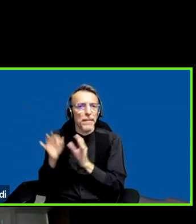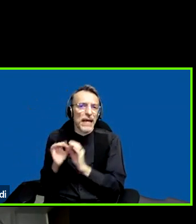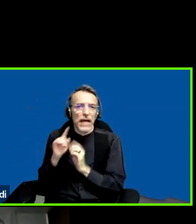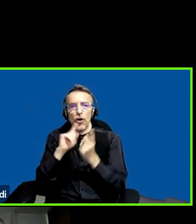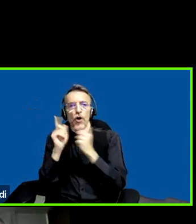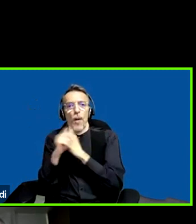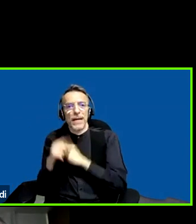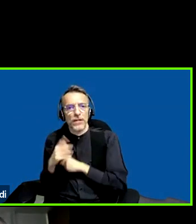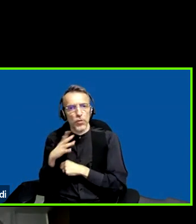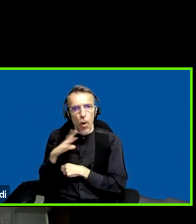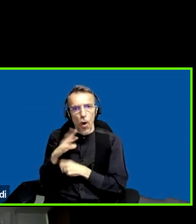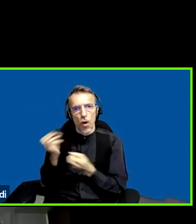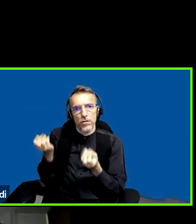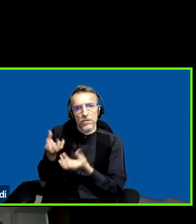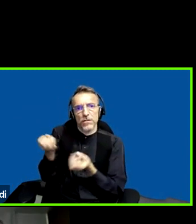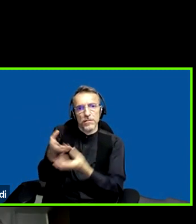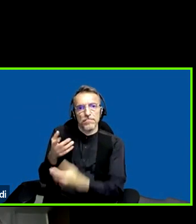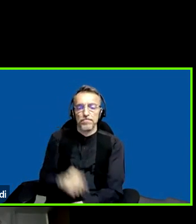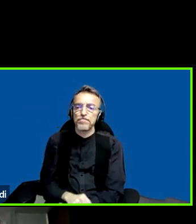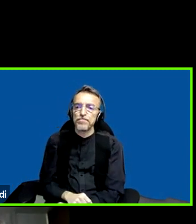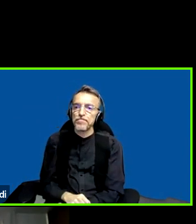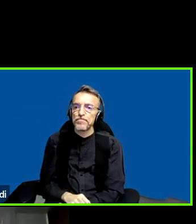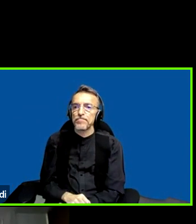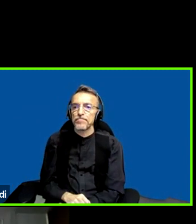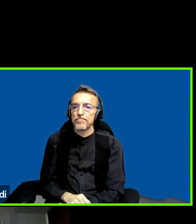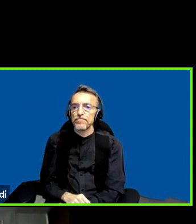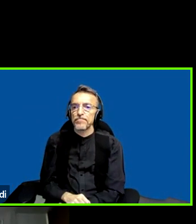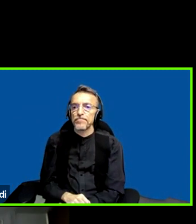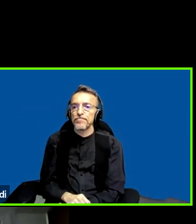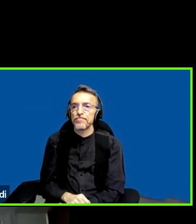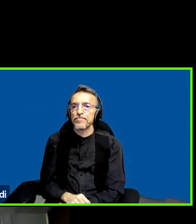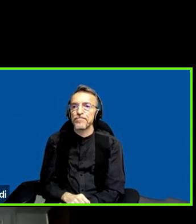like to react to. So